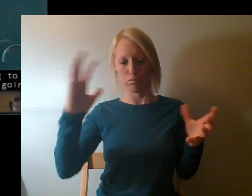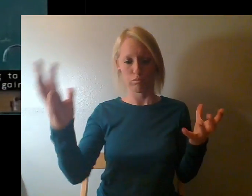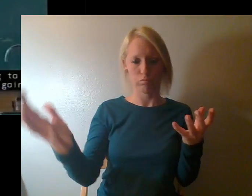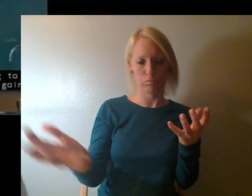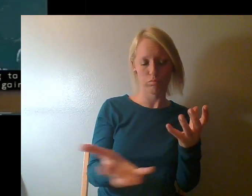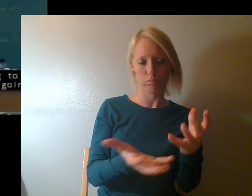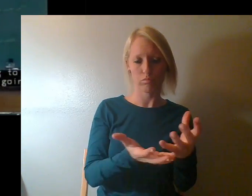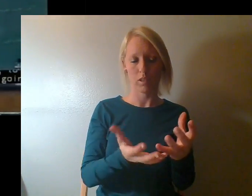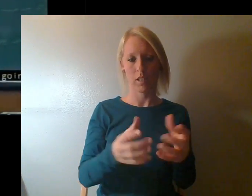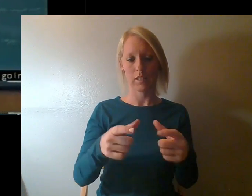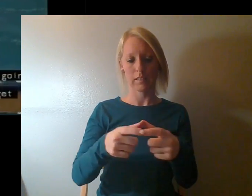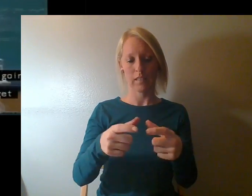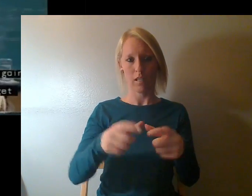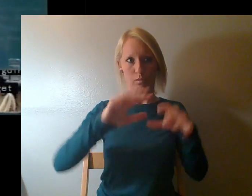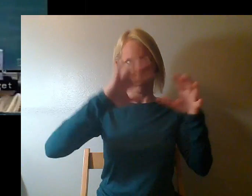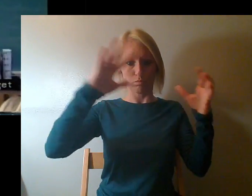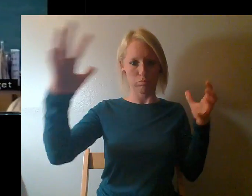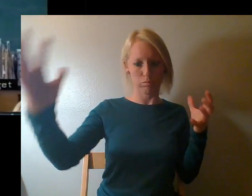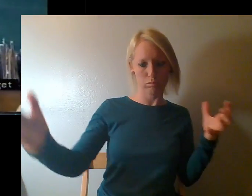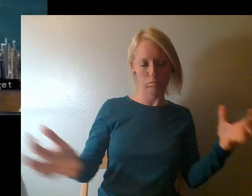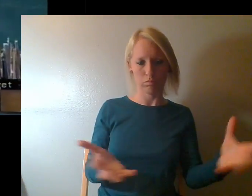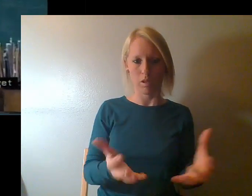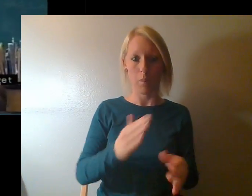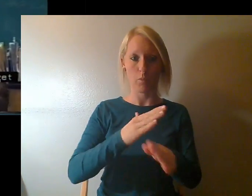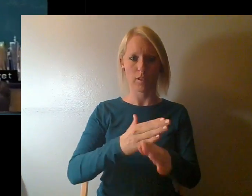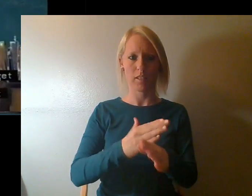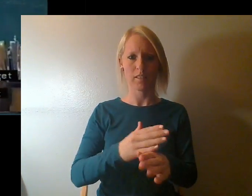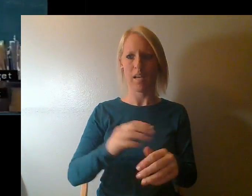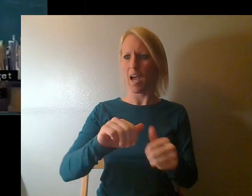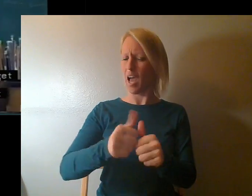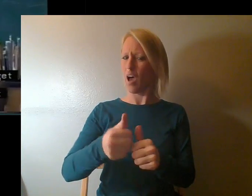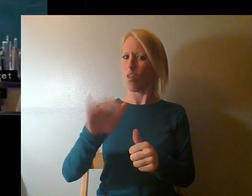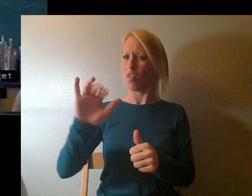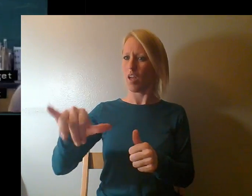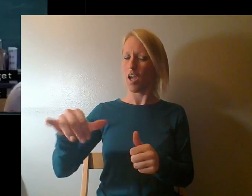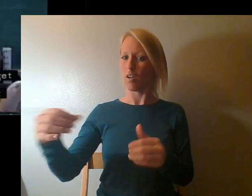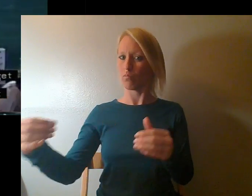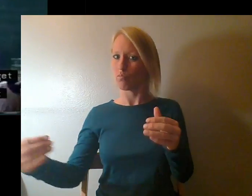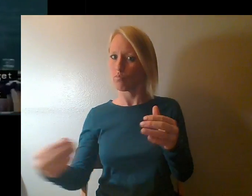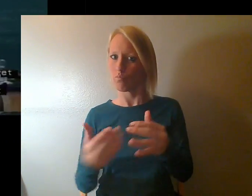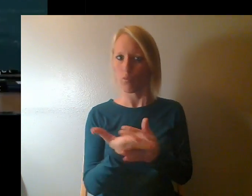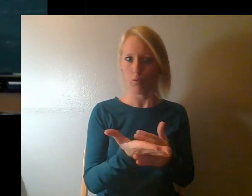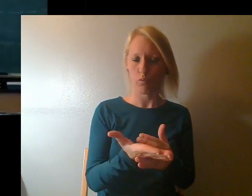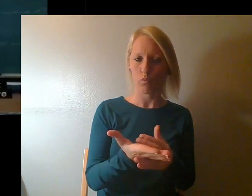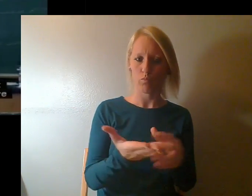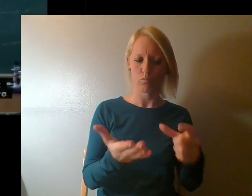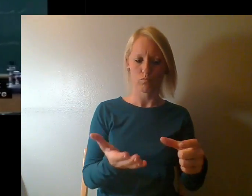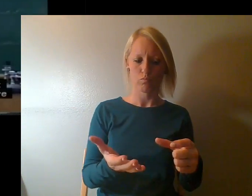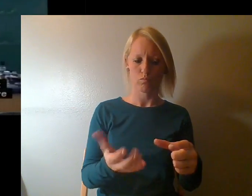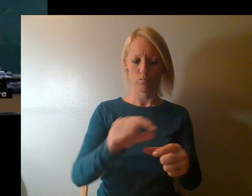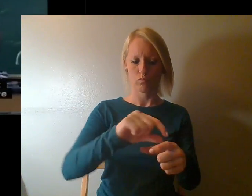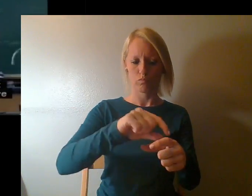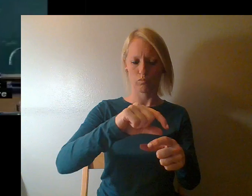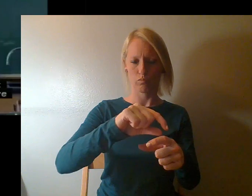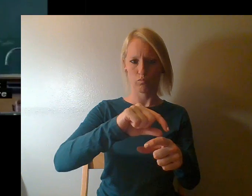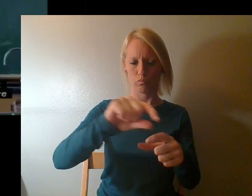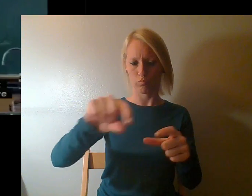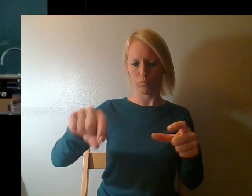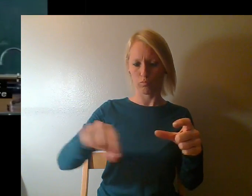protect it. But, how can material get through this? Well, it can get through it because of